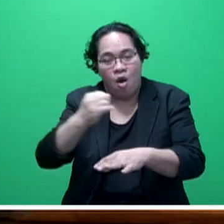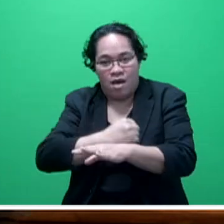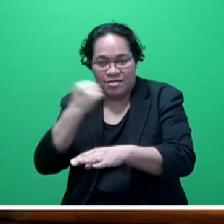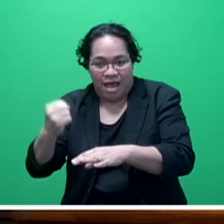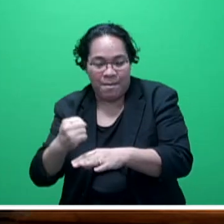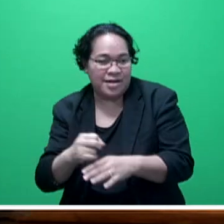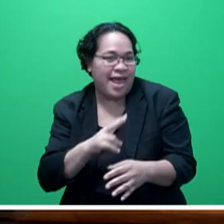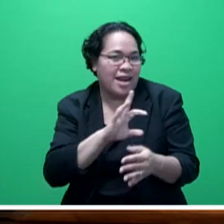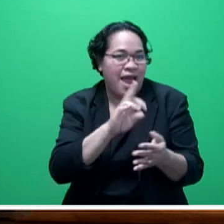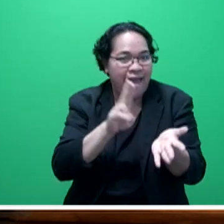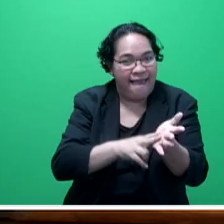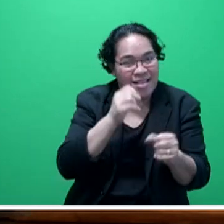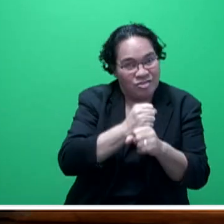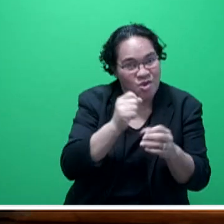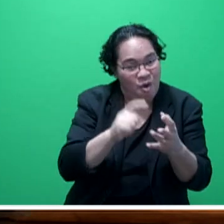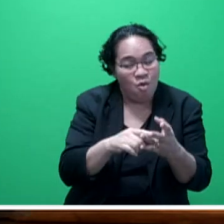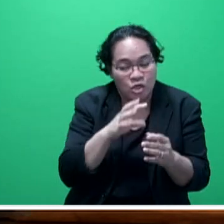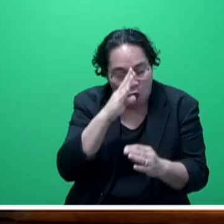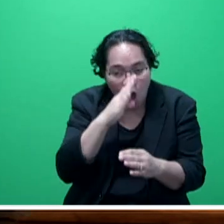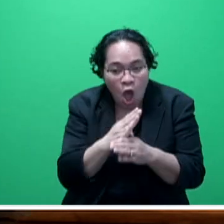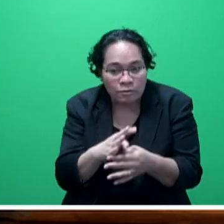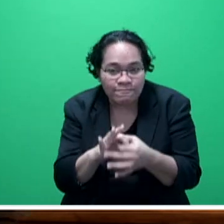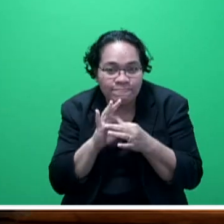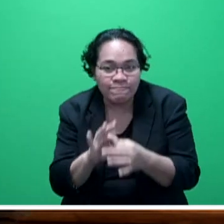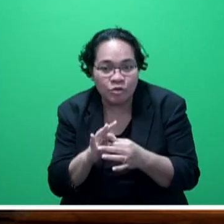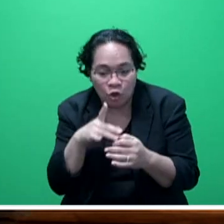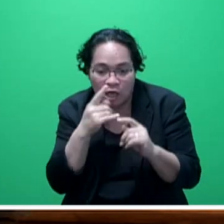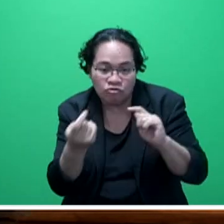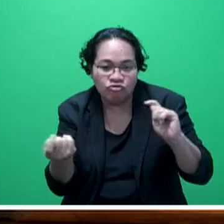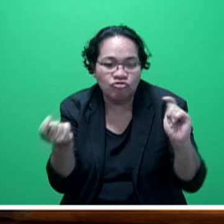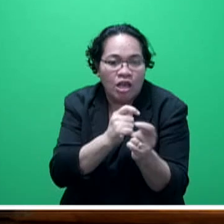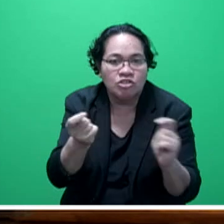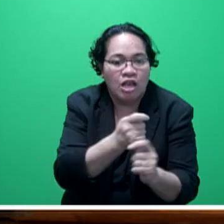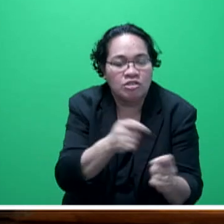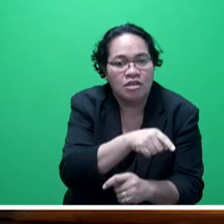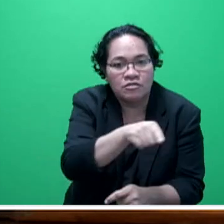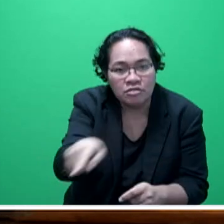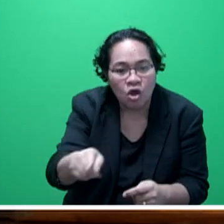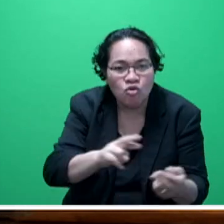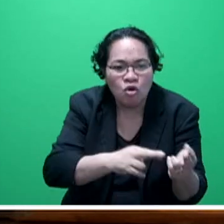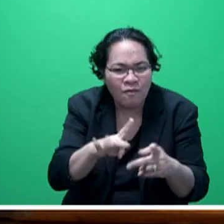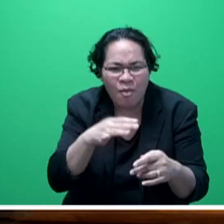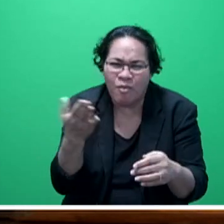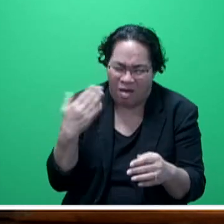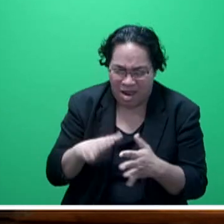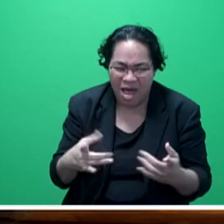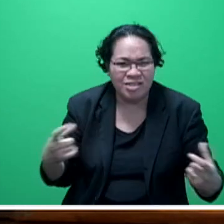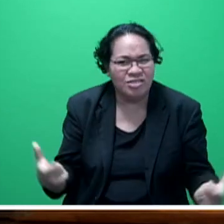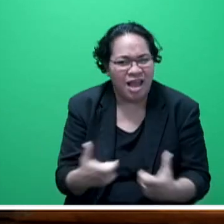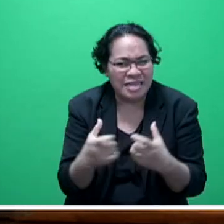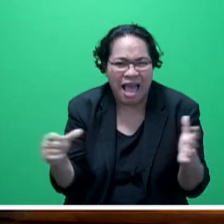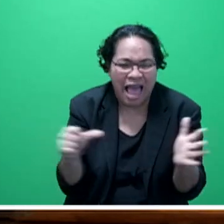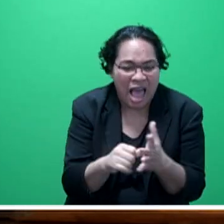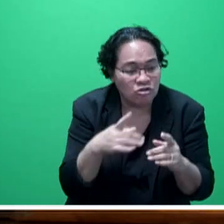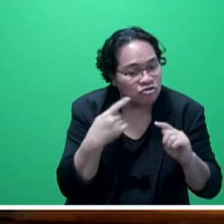non-government agencies in the hope to transform rural areas from their hardships to thriving,